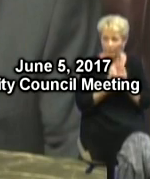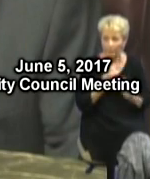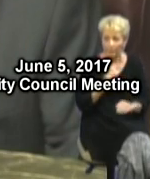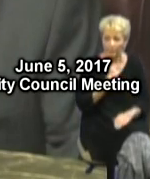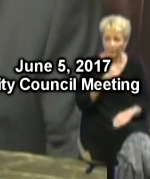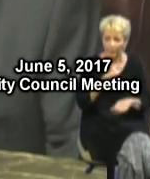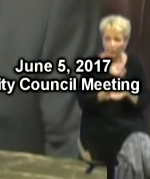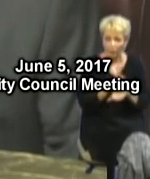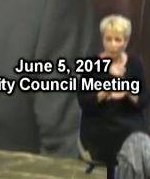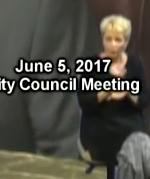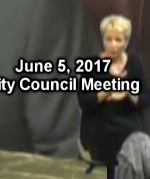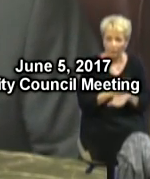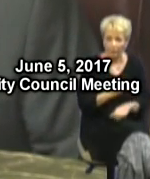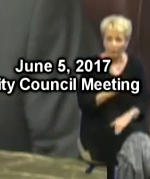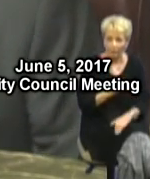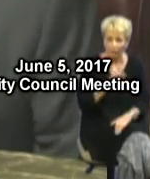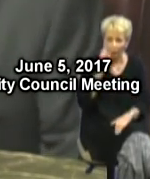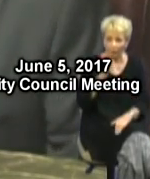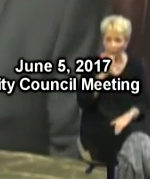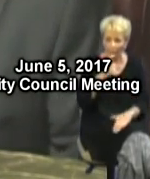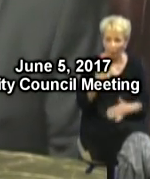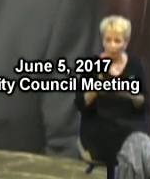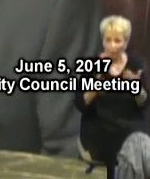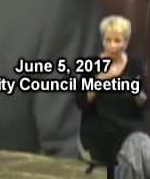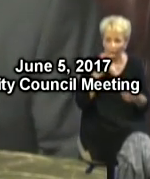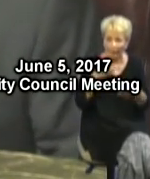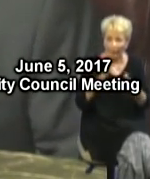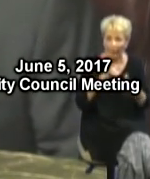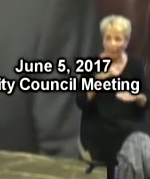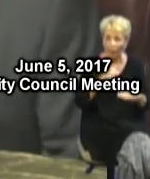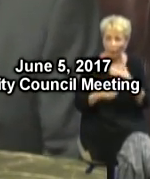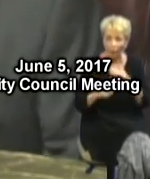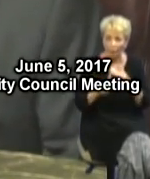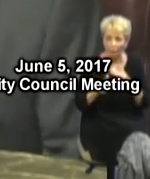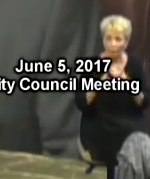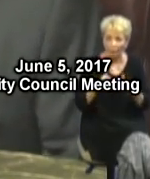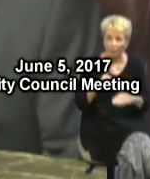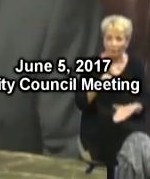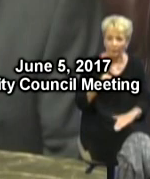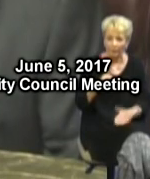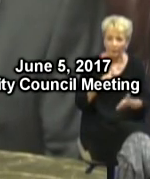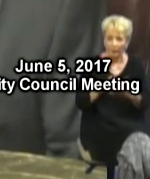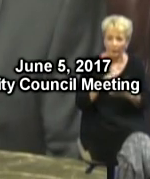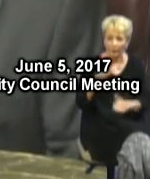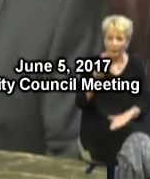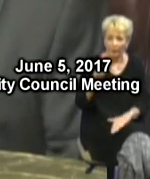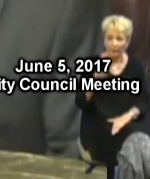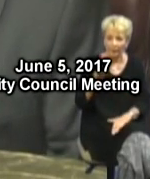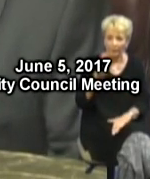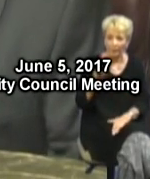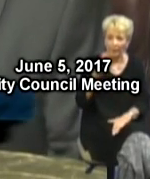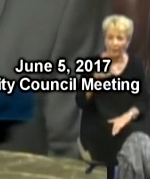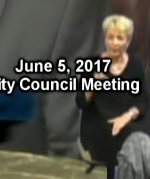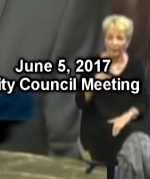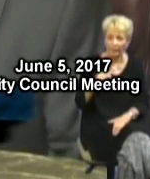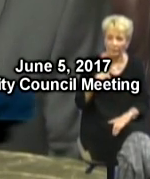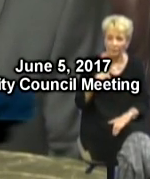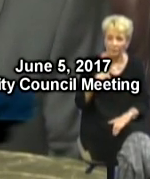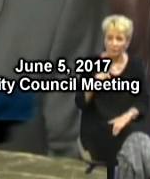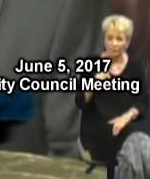the uses would be whatever is allowed under the, in this case, MID district,